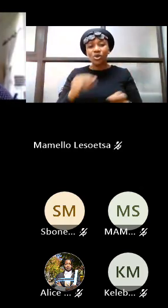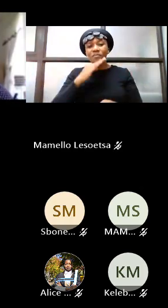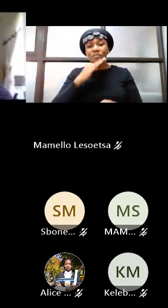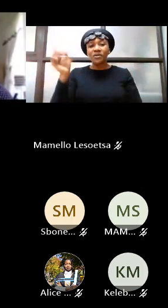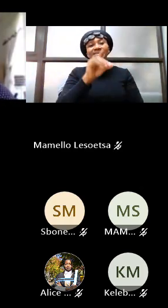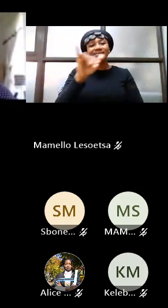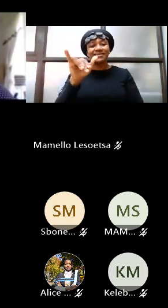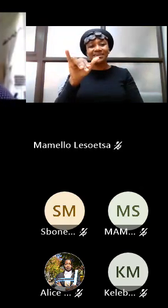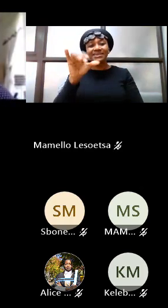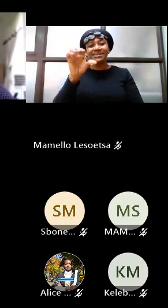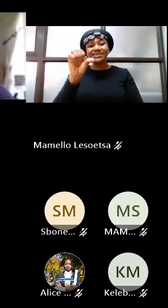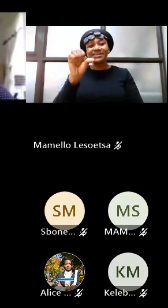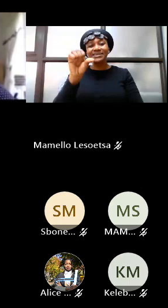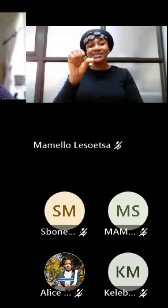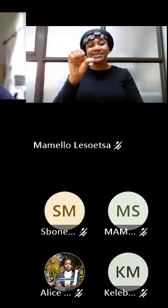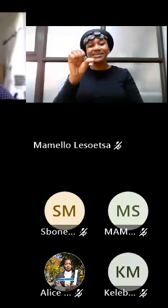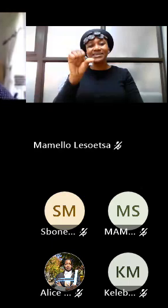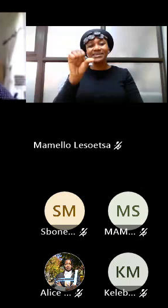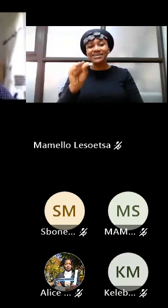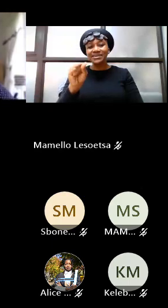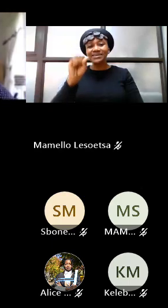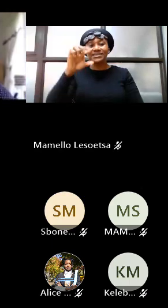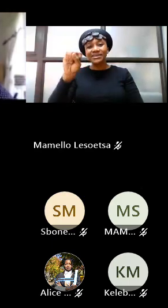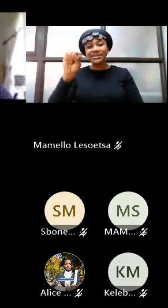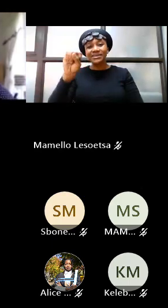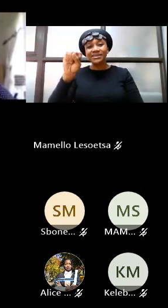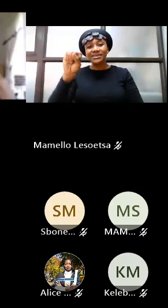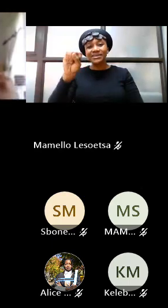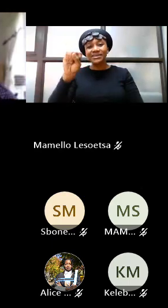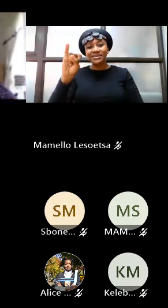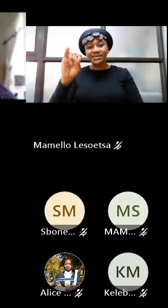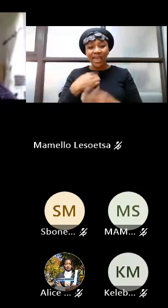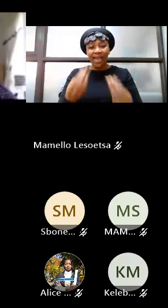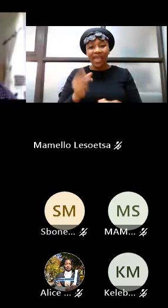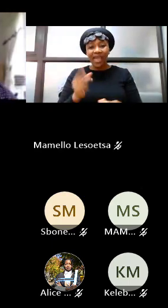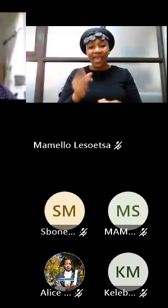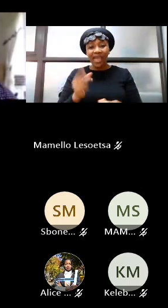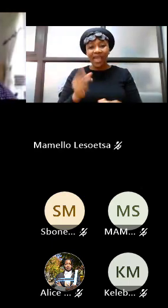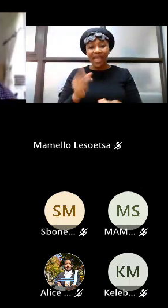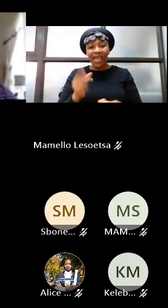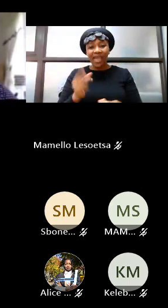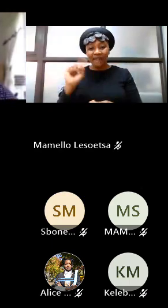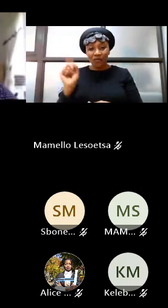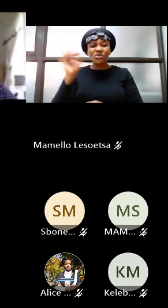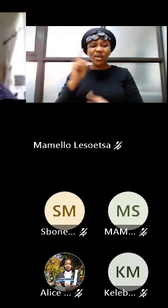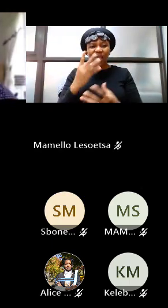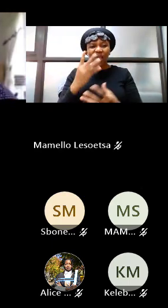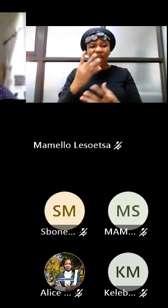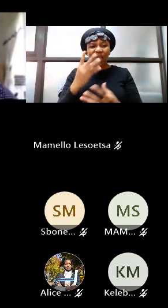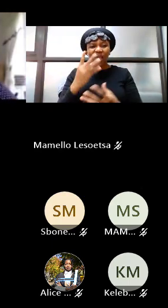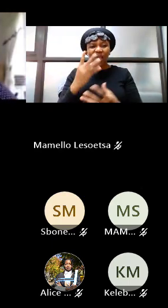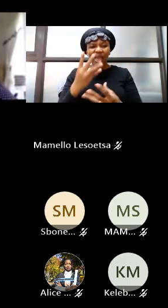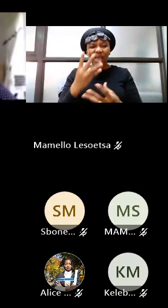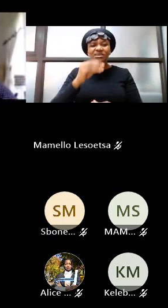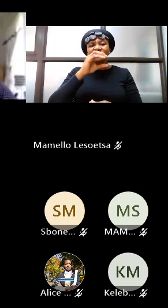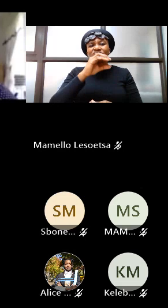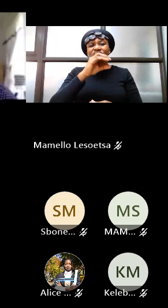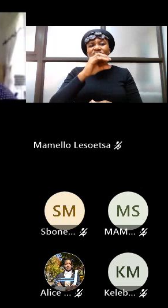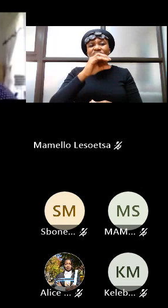basically it just means that I have a skeletal disorder that results in dwarfing. So I'm quite tiny, although